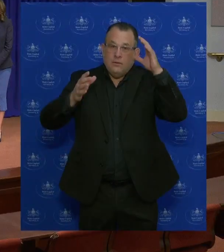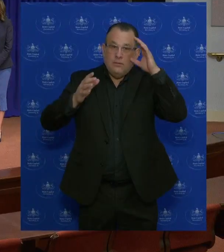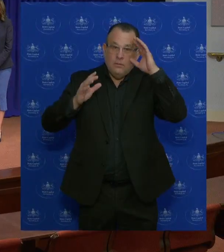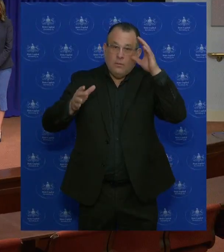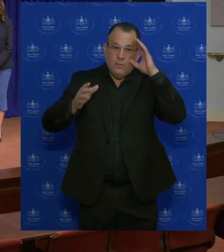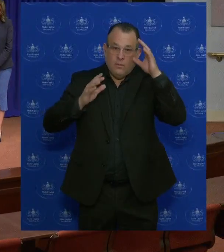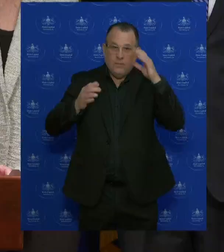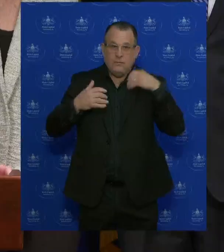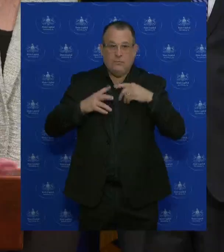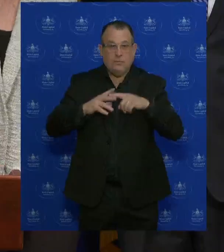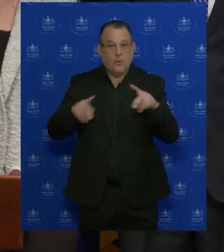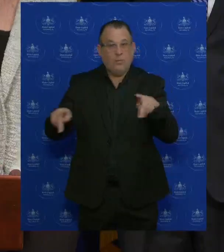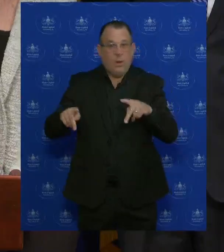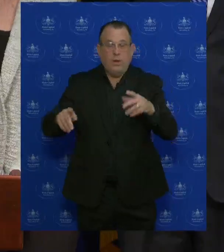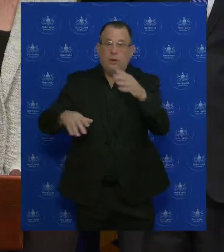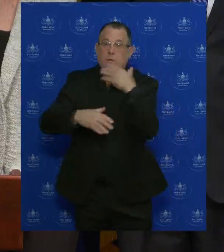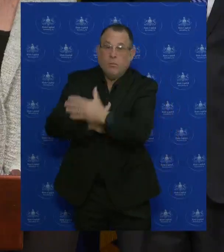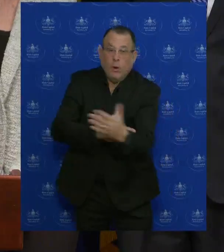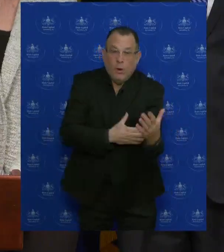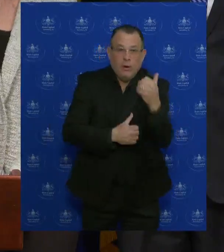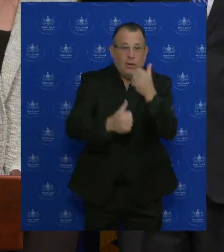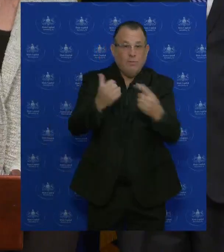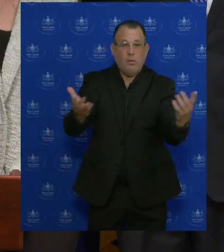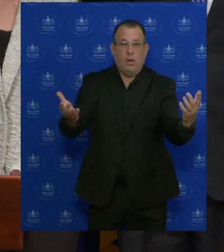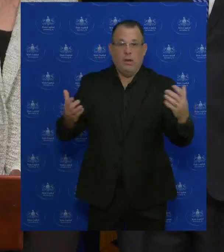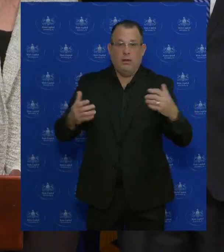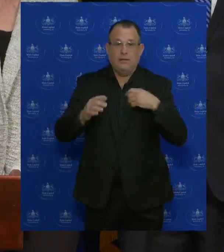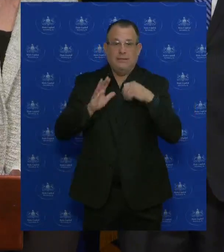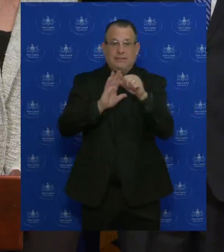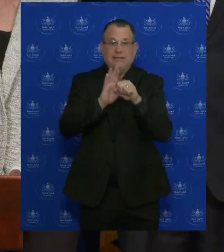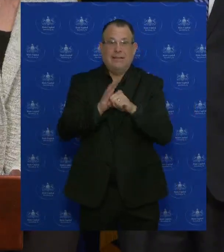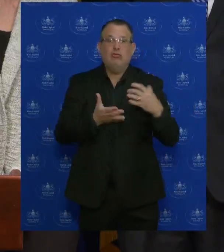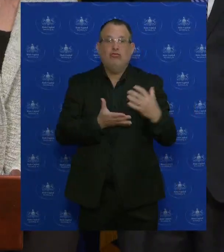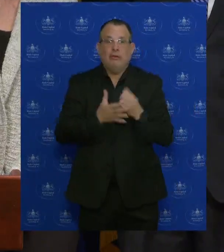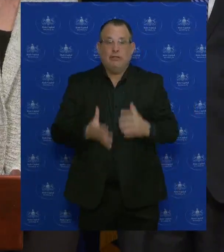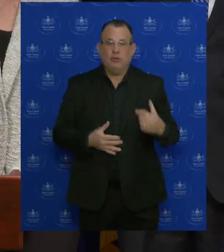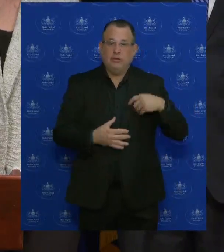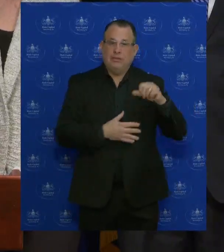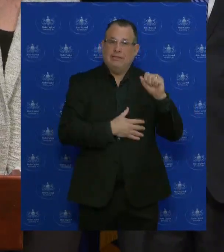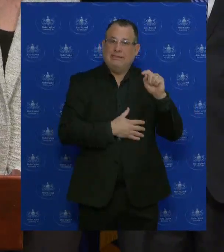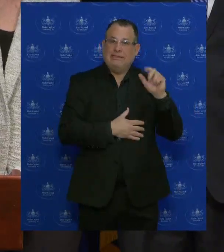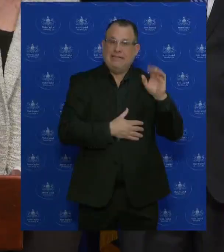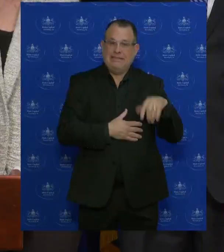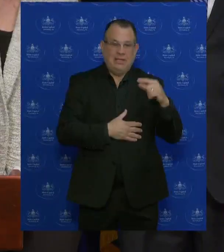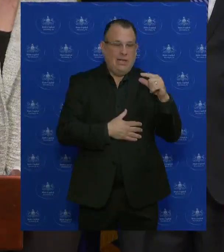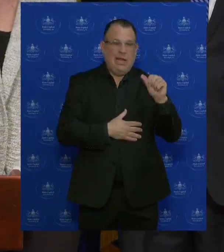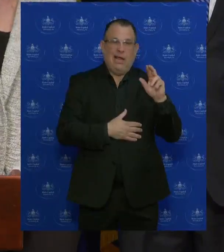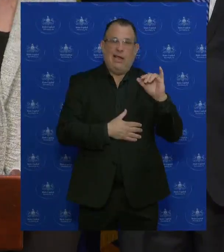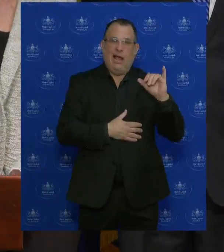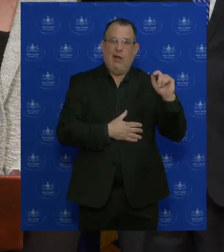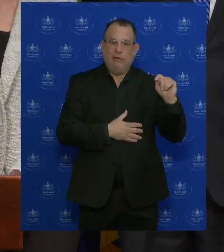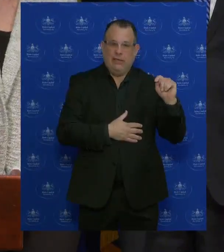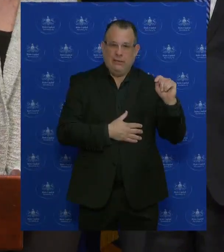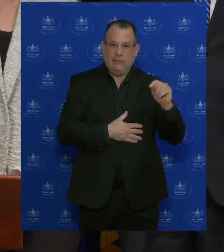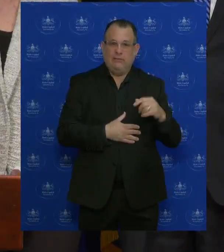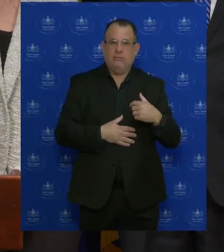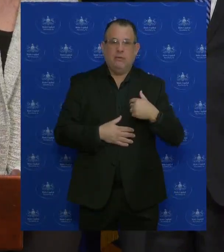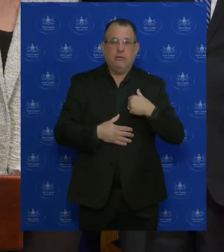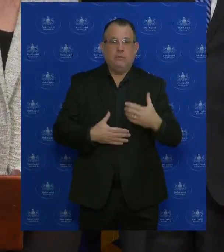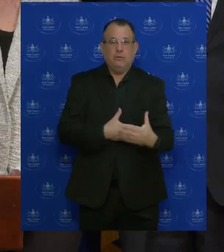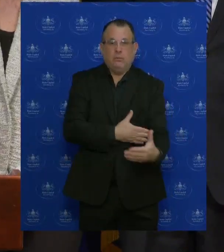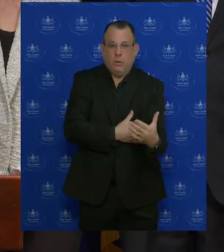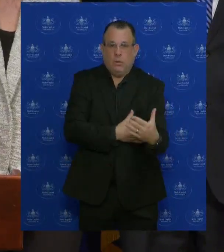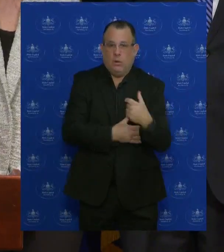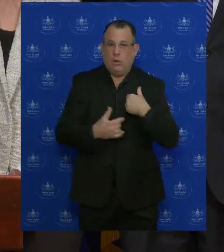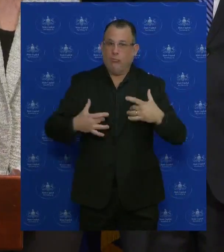Good morning, everyone. I'm State Treasurer Stacy Garrity, and I am thrilled to be here this morning along with my colleagues and good friends from the